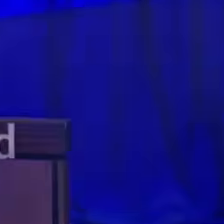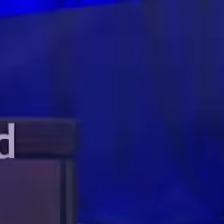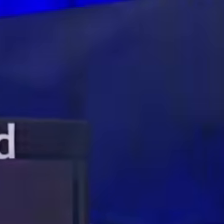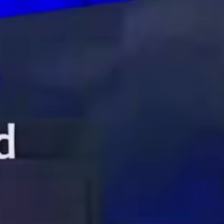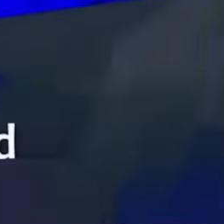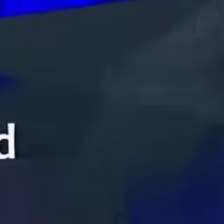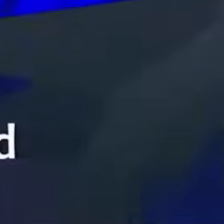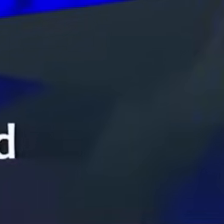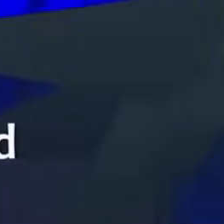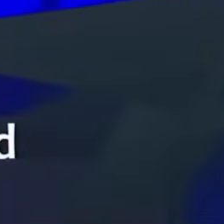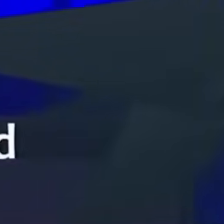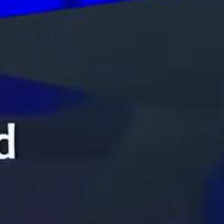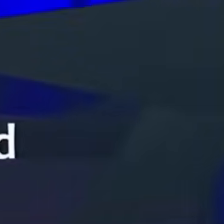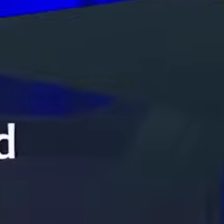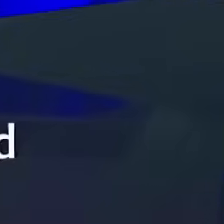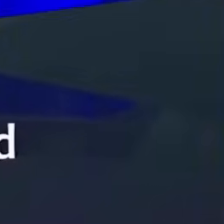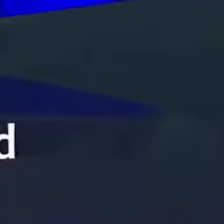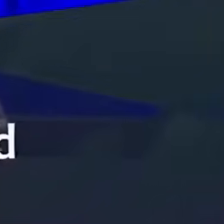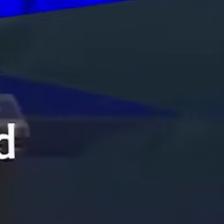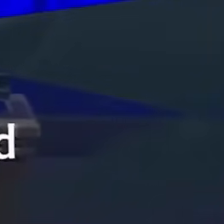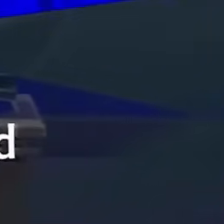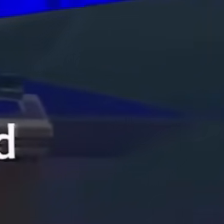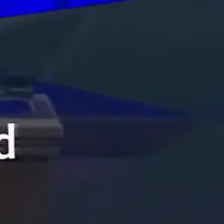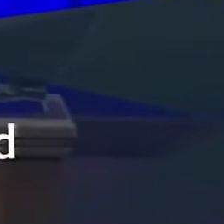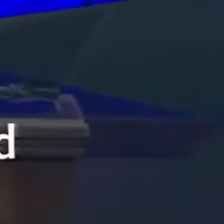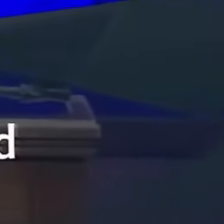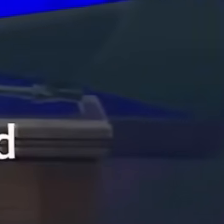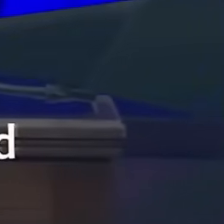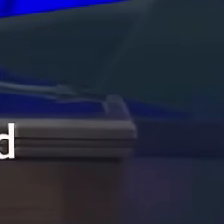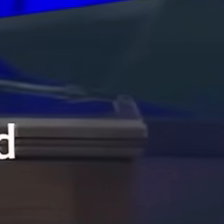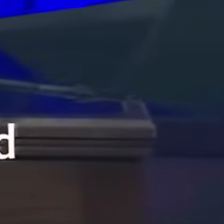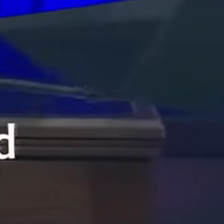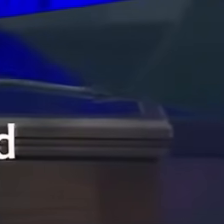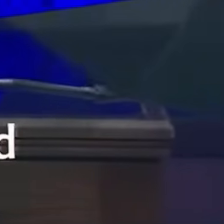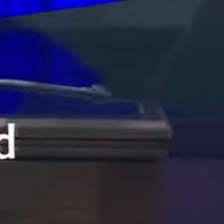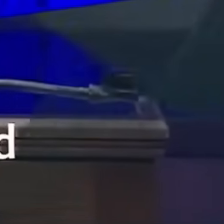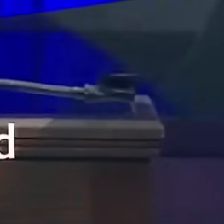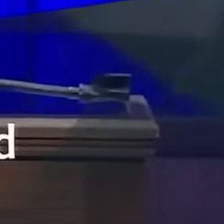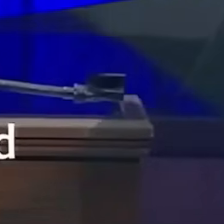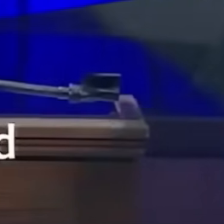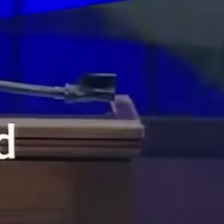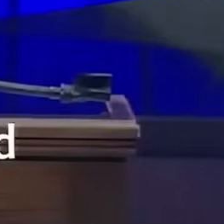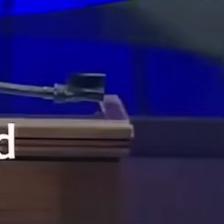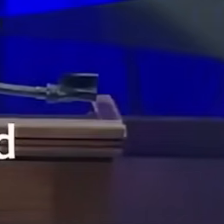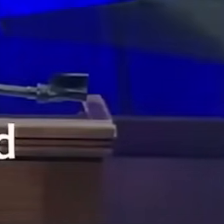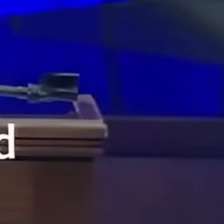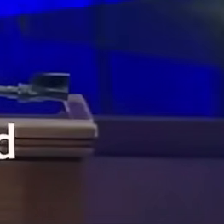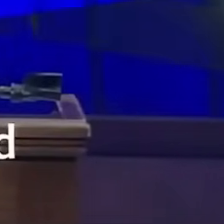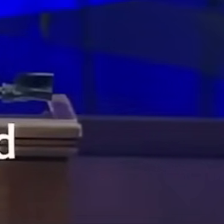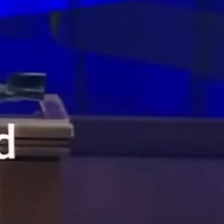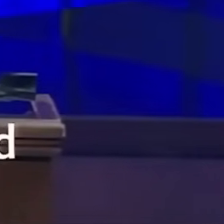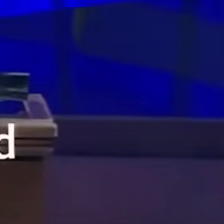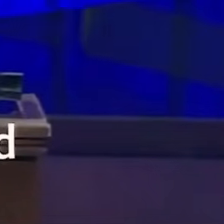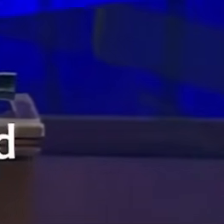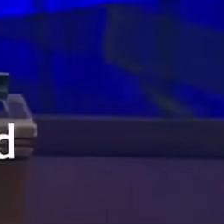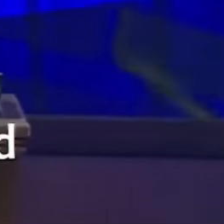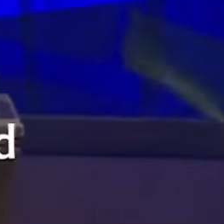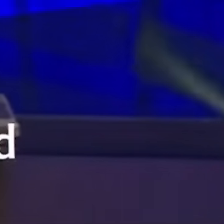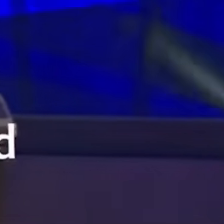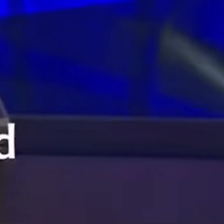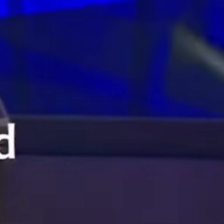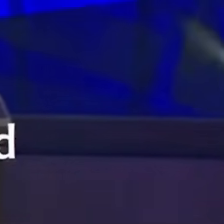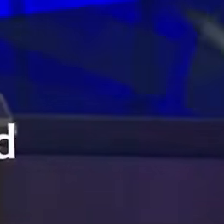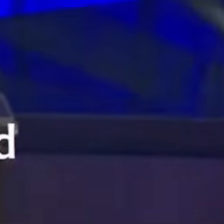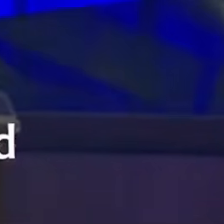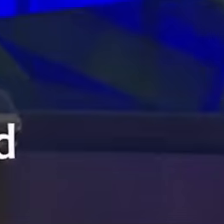I have to activate the plans of God. I'm still in your Bible. I haven't left it yet. I just moved from verse 11 all the way back up